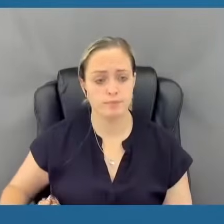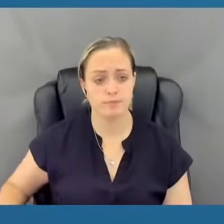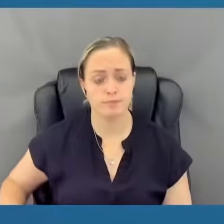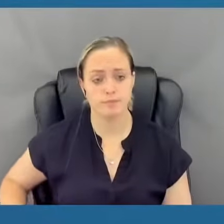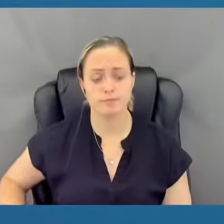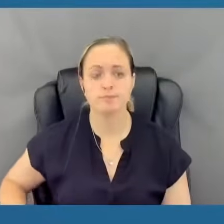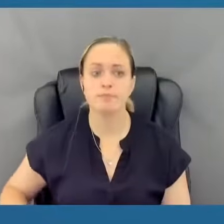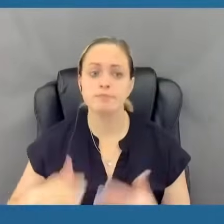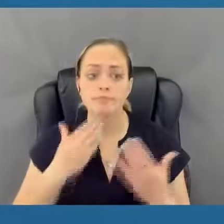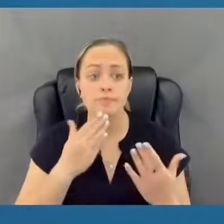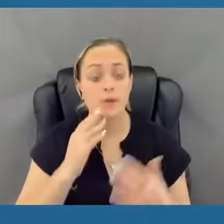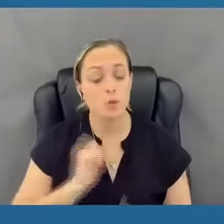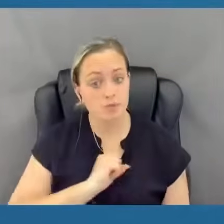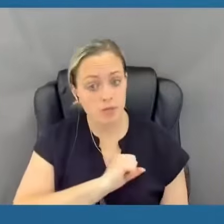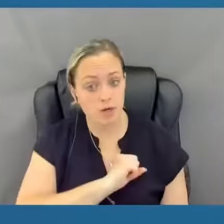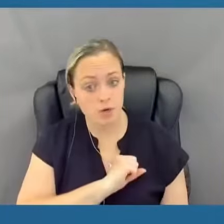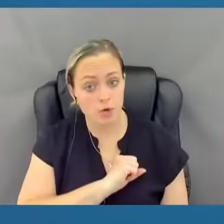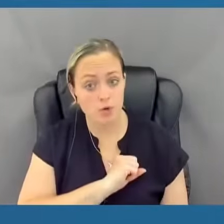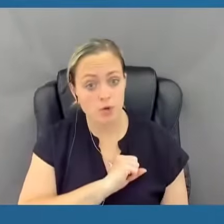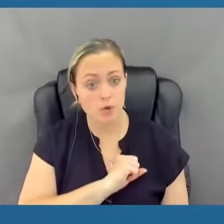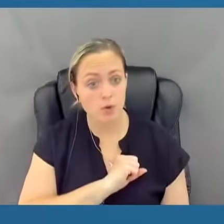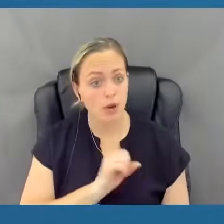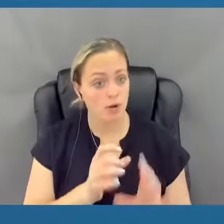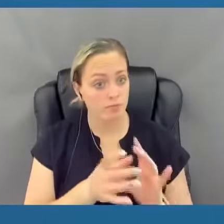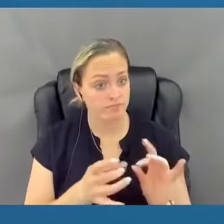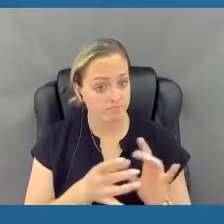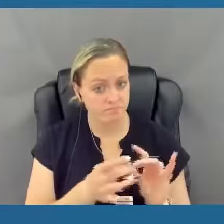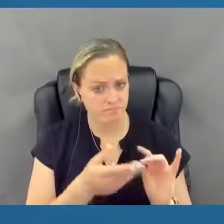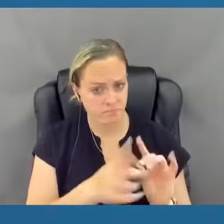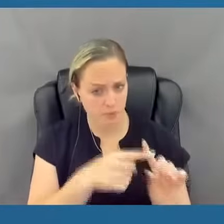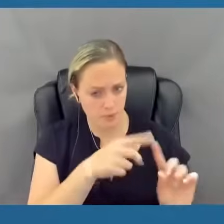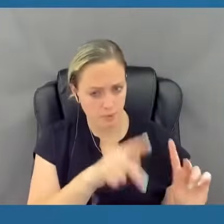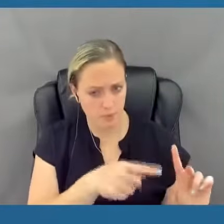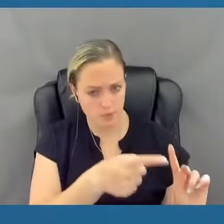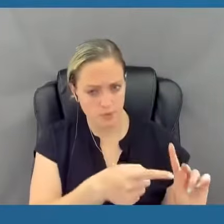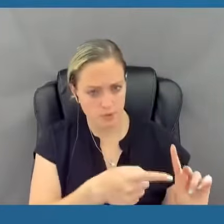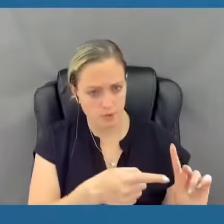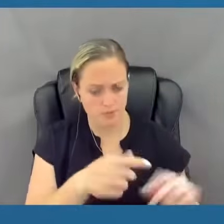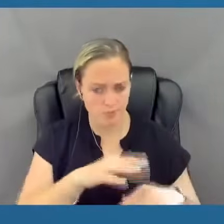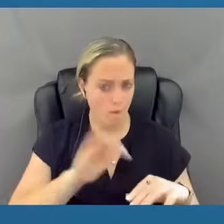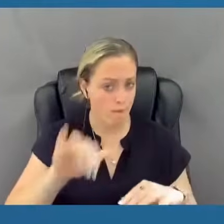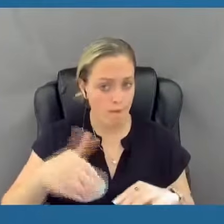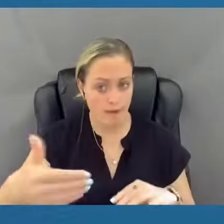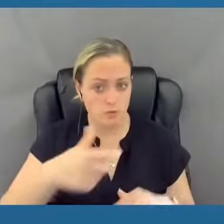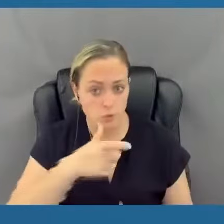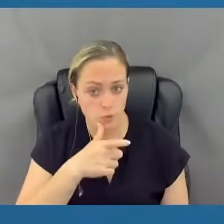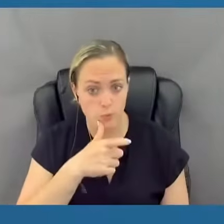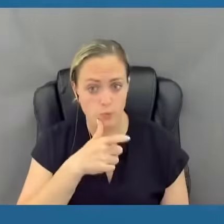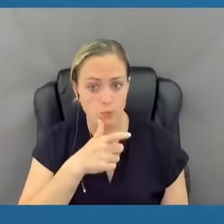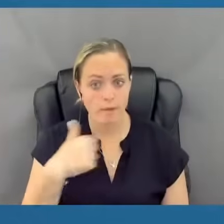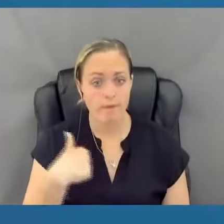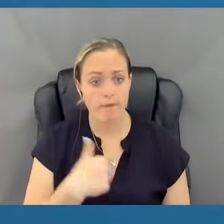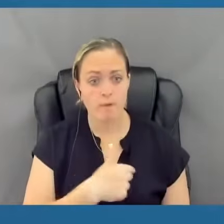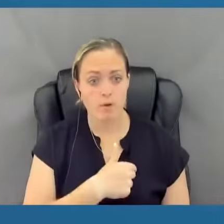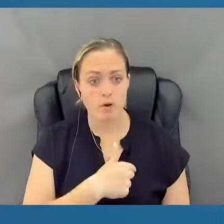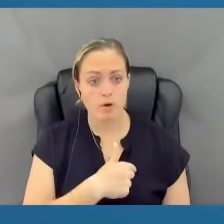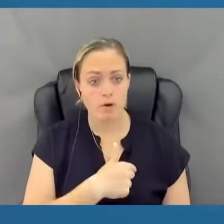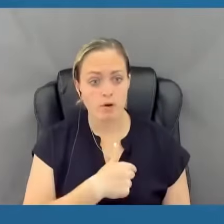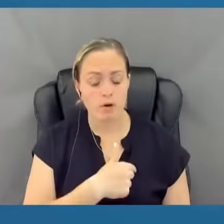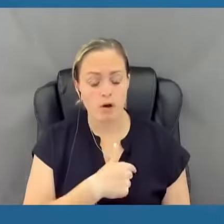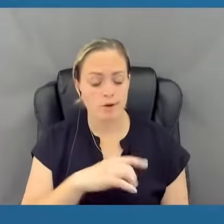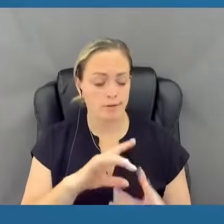Thank you, Senator. Speaking of mishpucha, we're going to call up next our